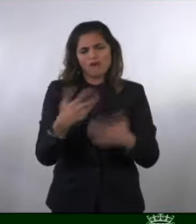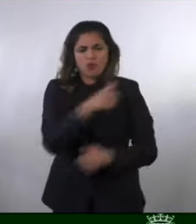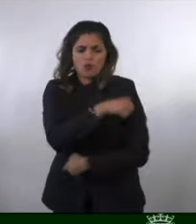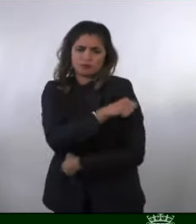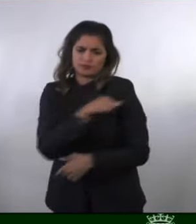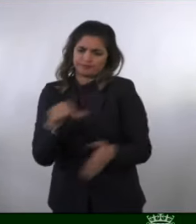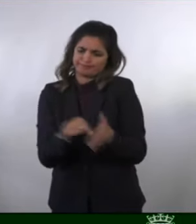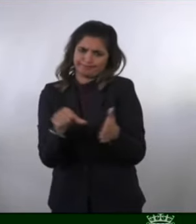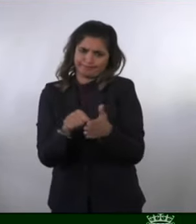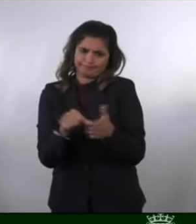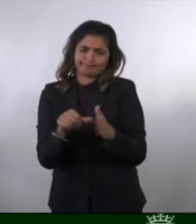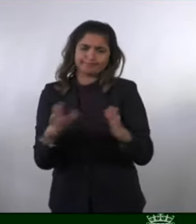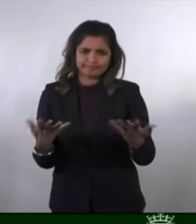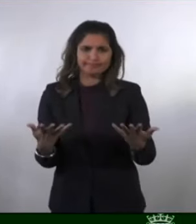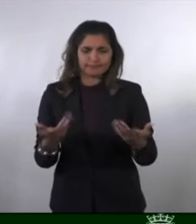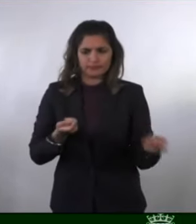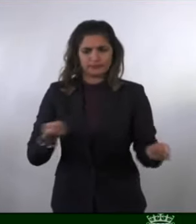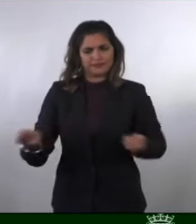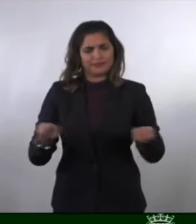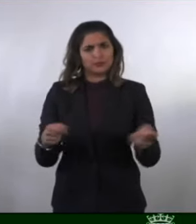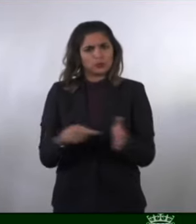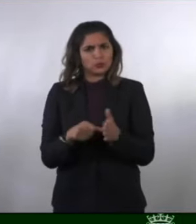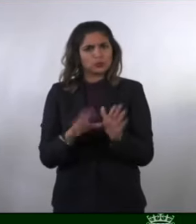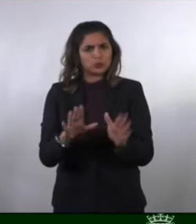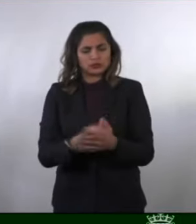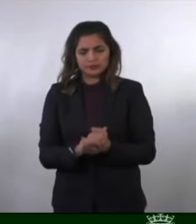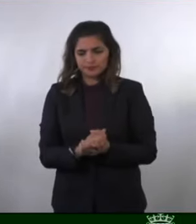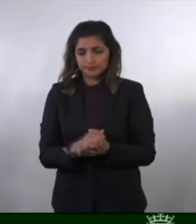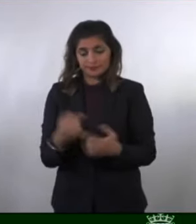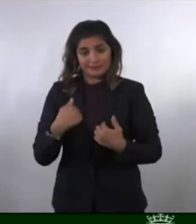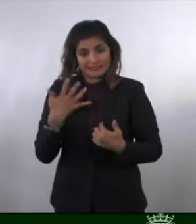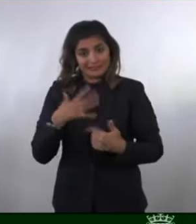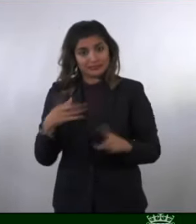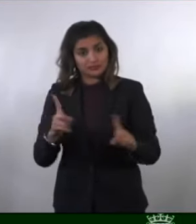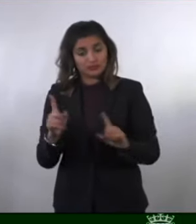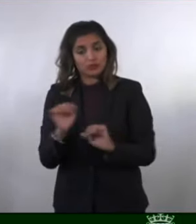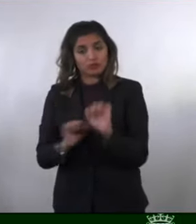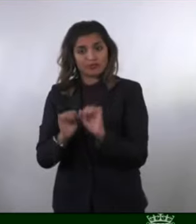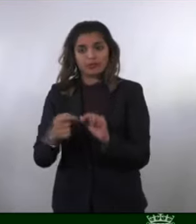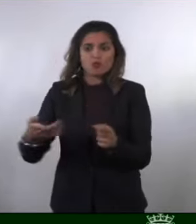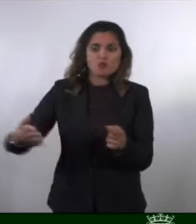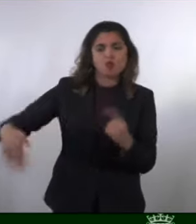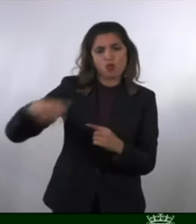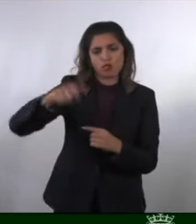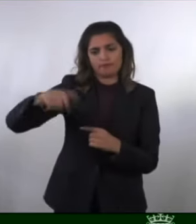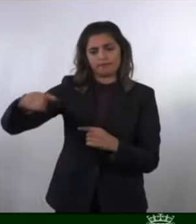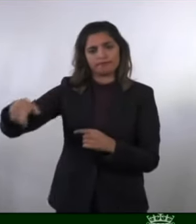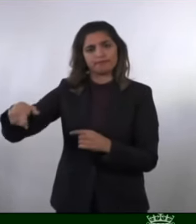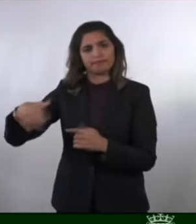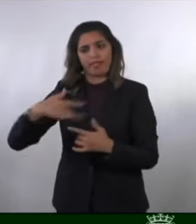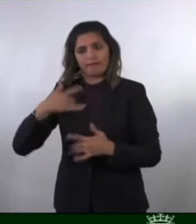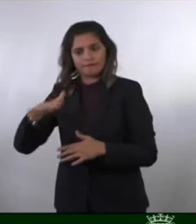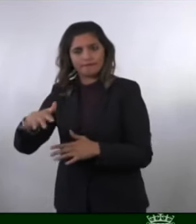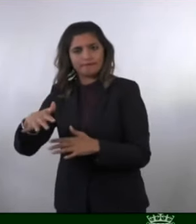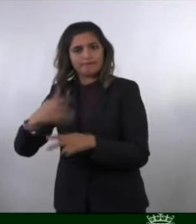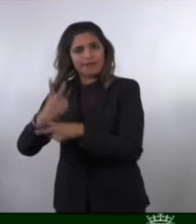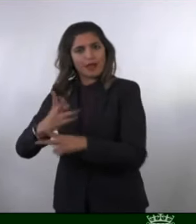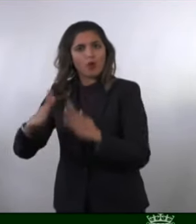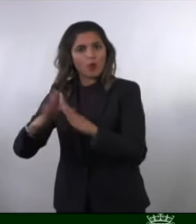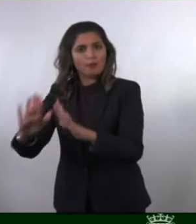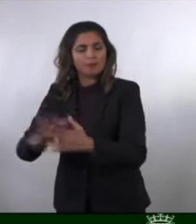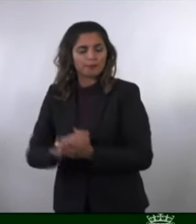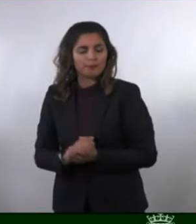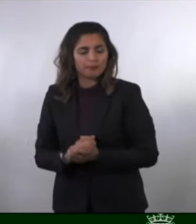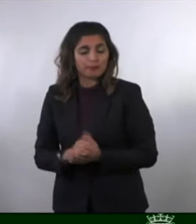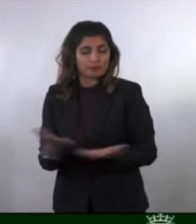not the best place for them, but we need to do that in a way that protects all other residents as well. And at the same time, I'm delighted that we're able to